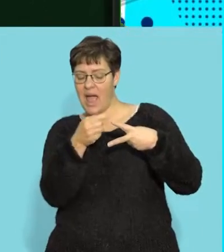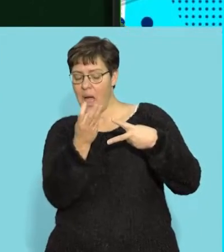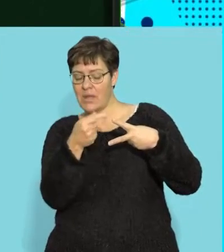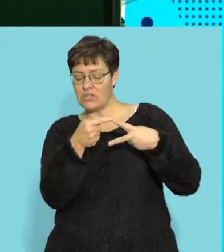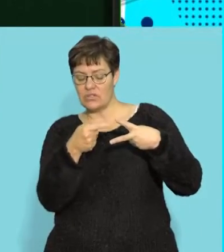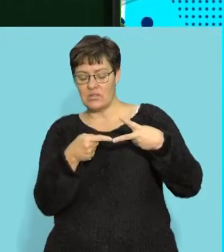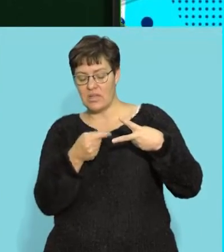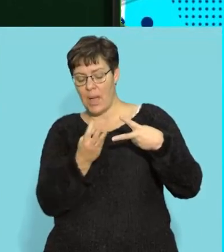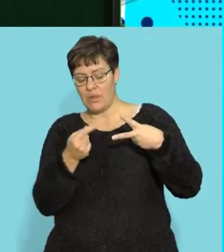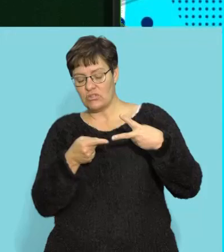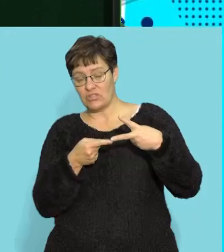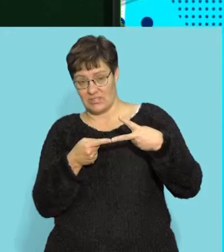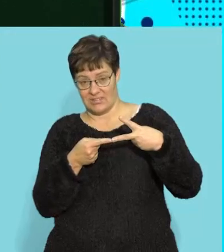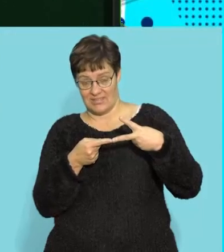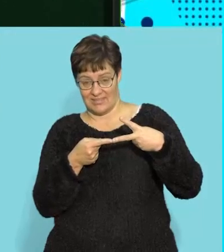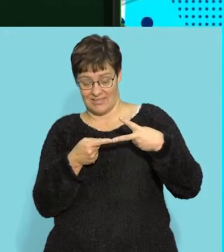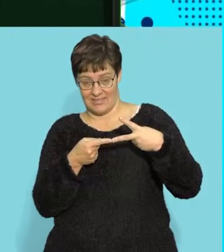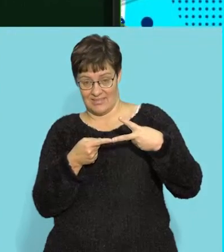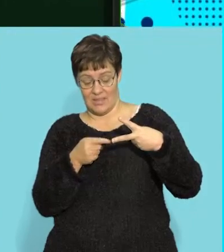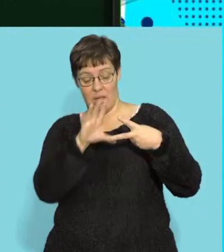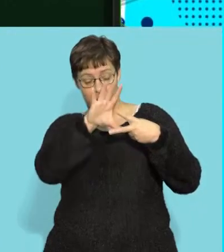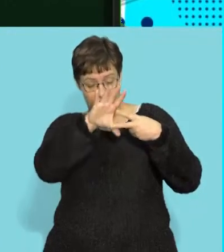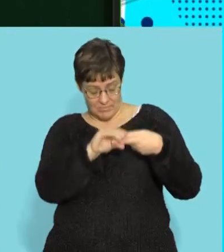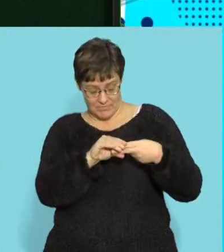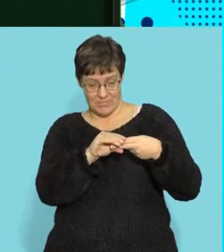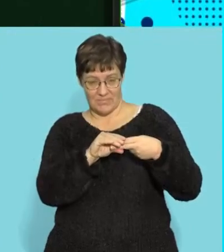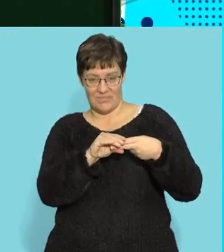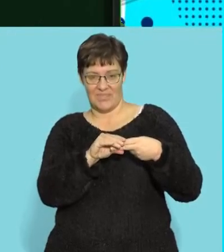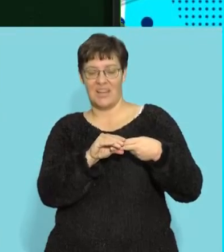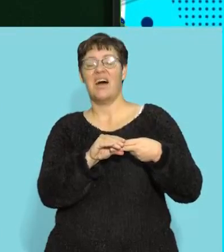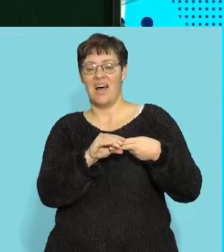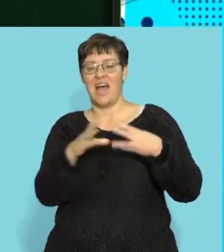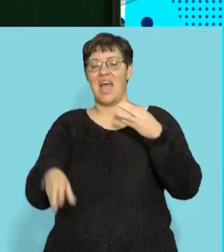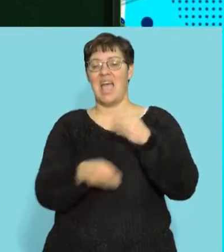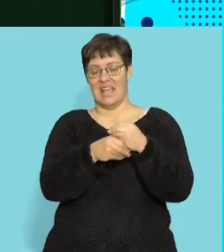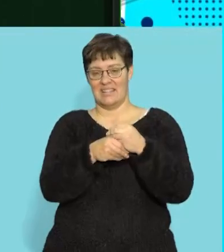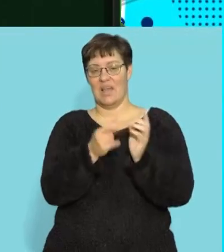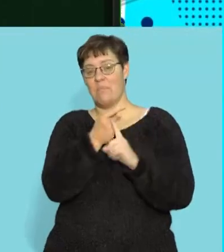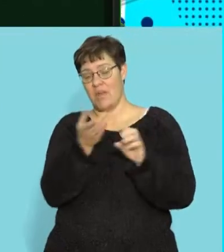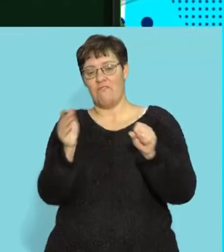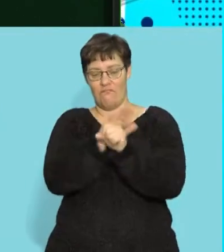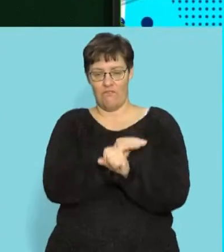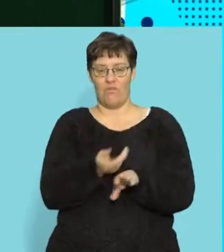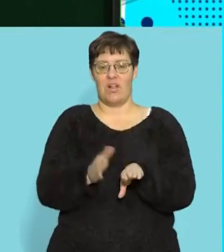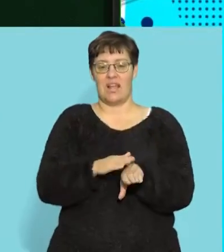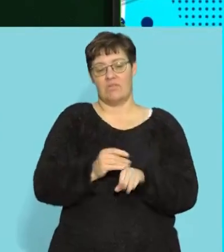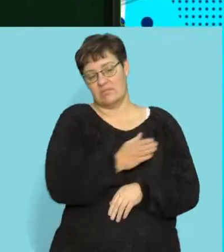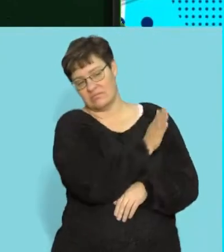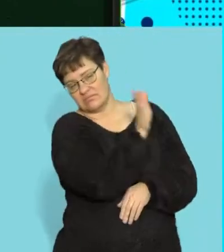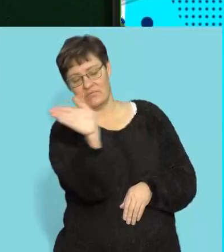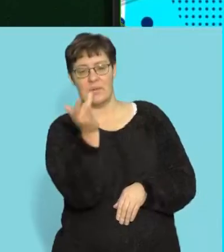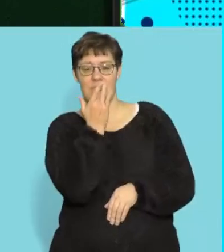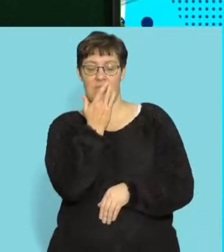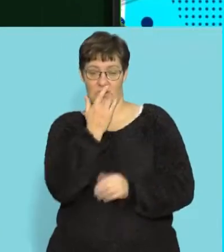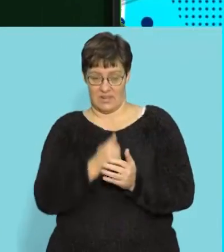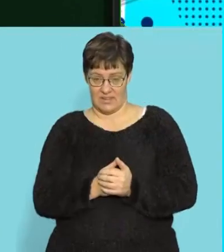how much current goes through X and we get the current that goes through Y by way of calculation, then we are able to get the total current which